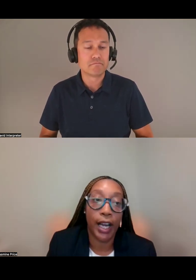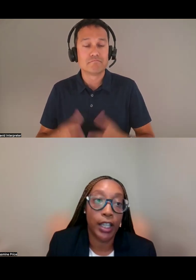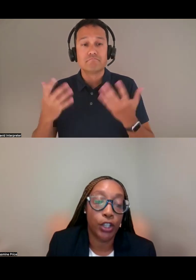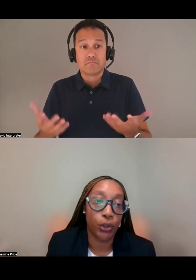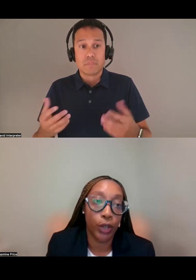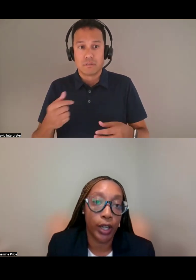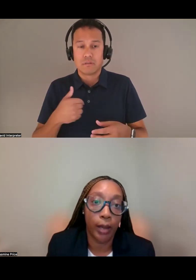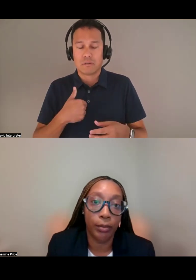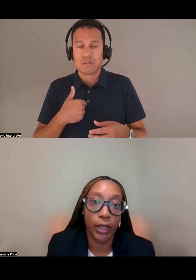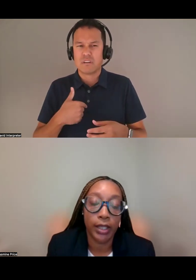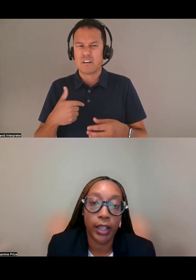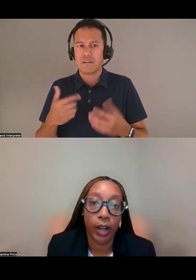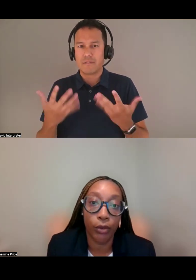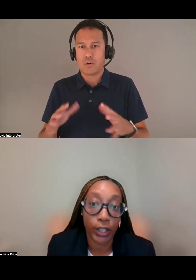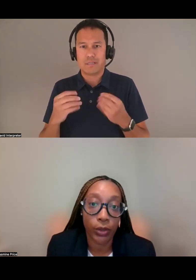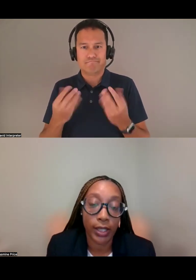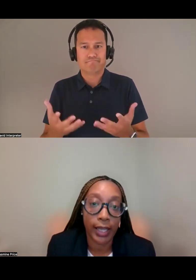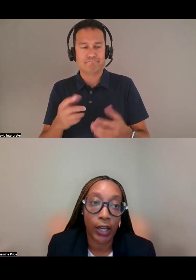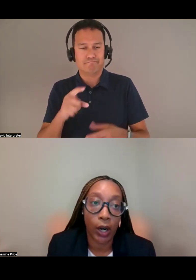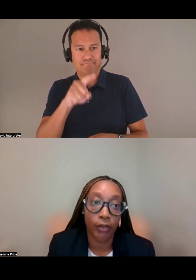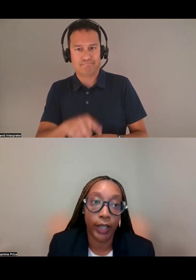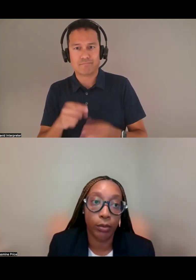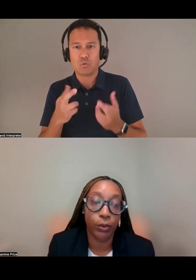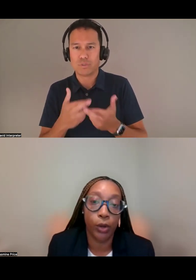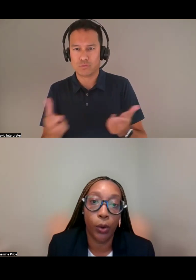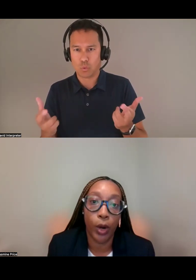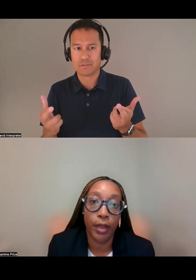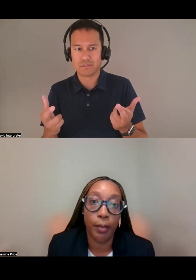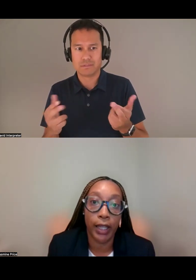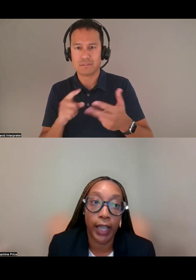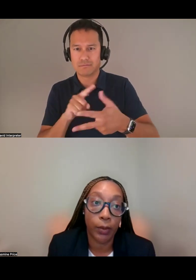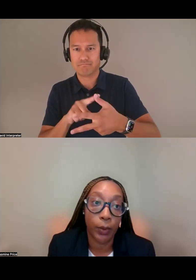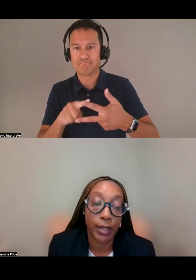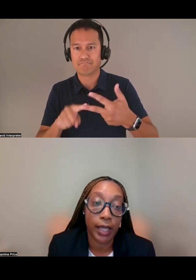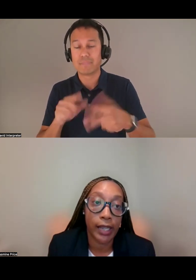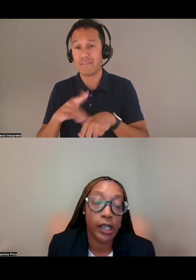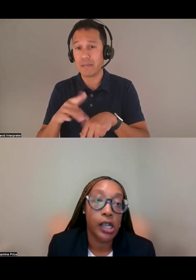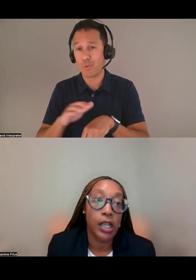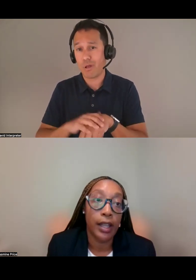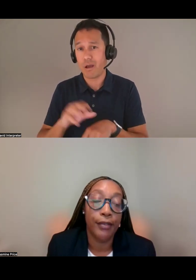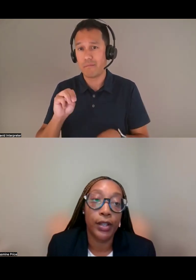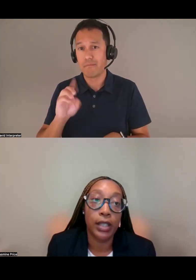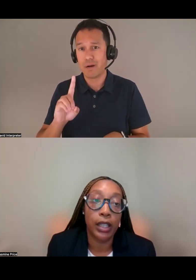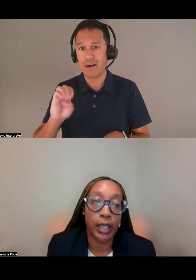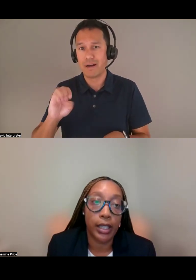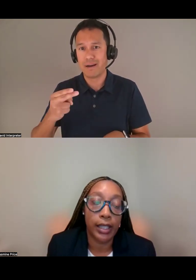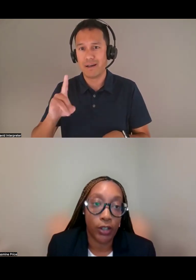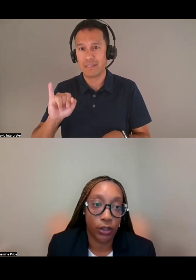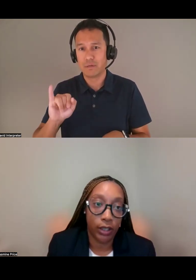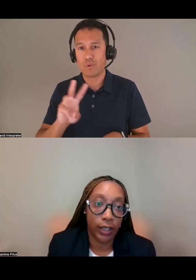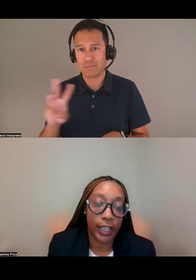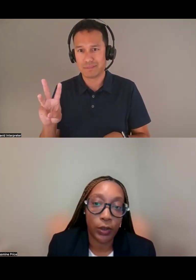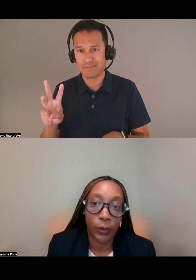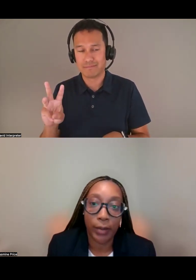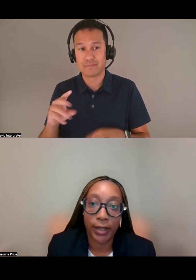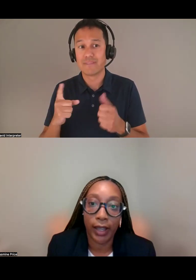I've provided a short list here of resources that are available on the Maryland EHDI website. That first link is